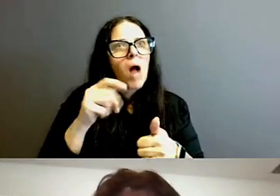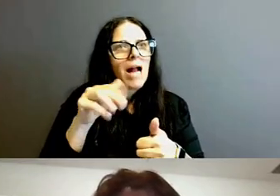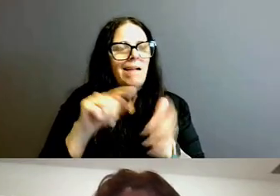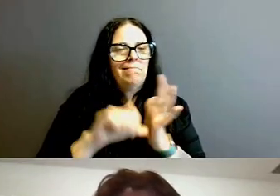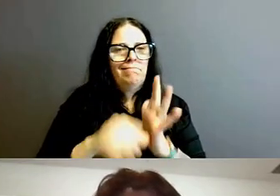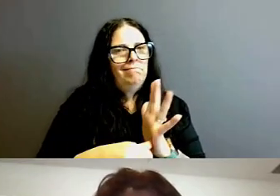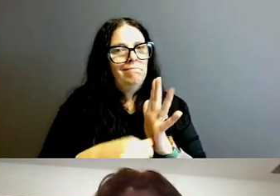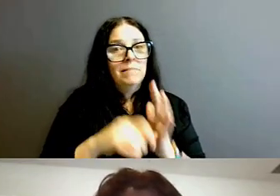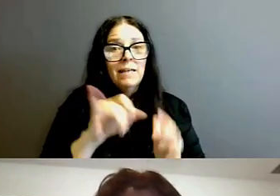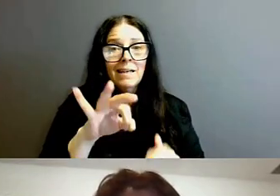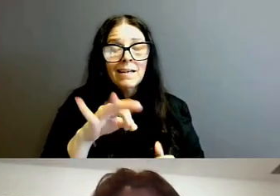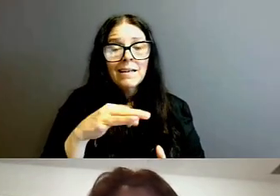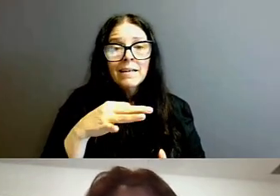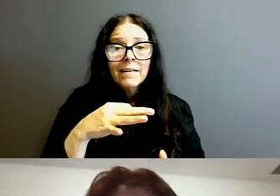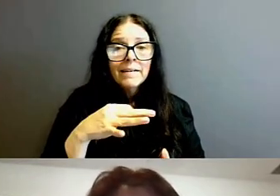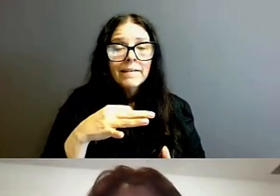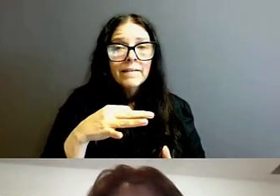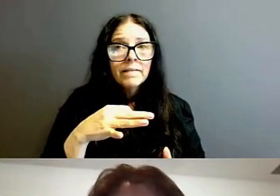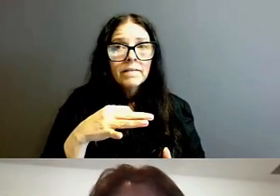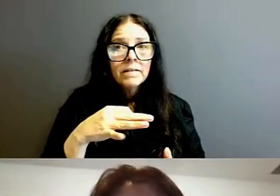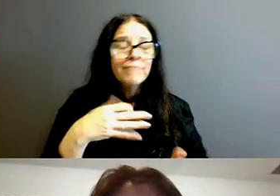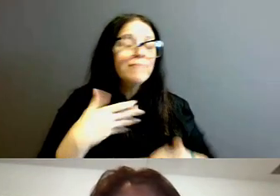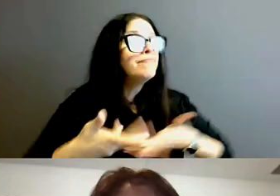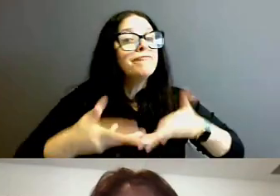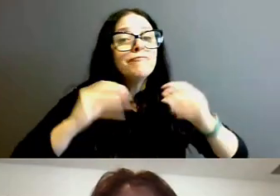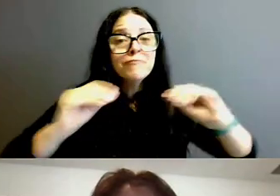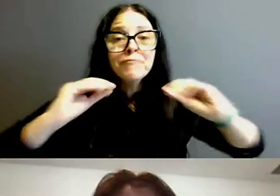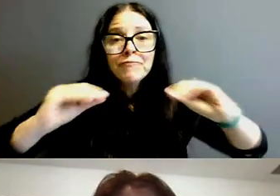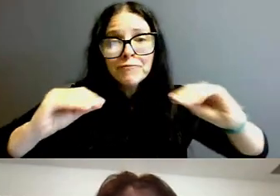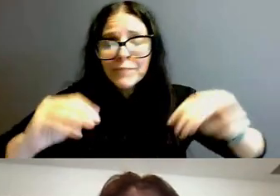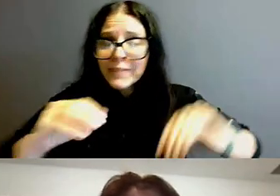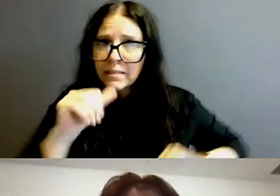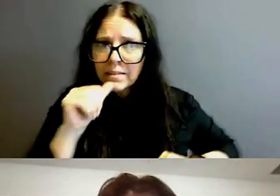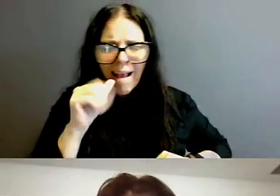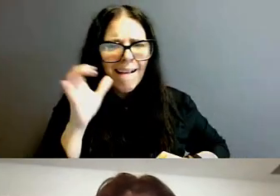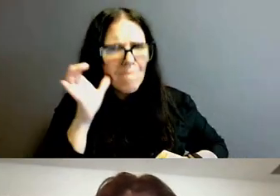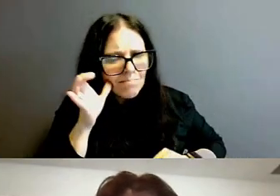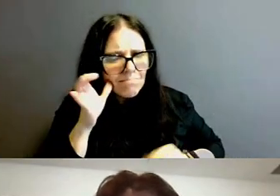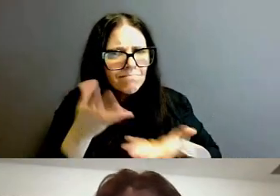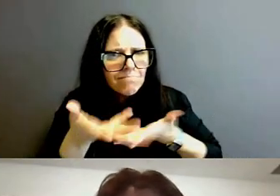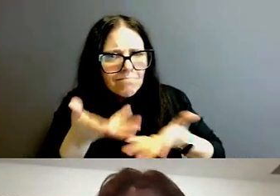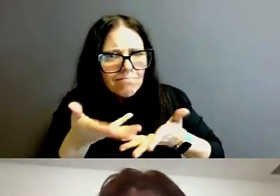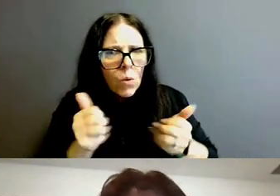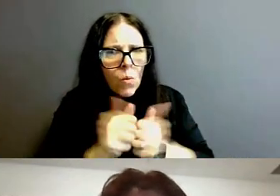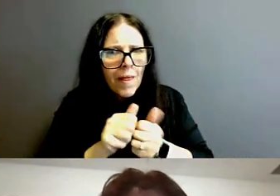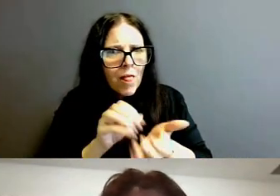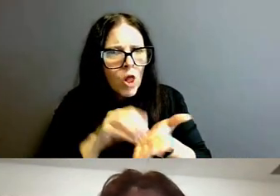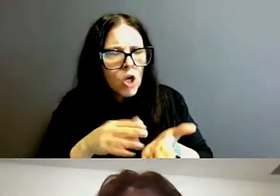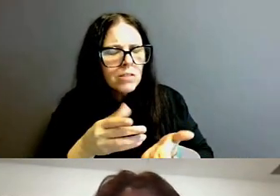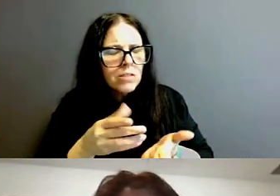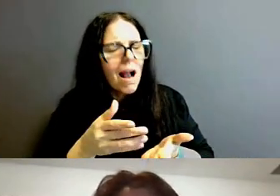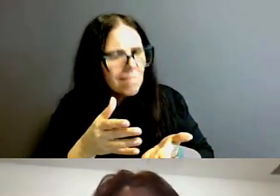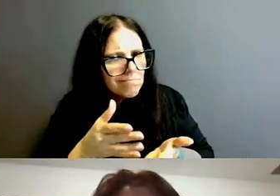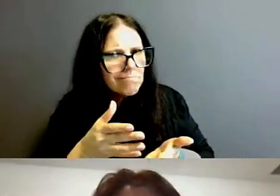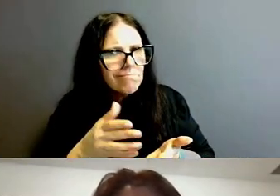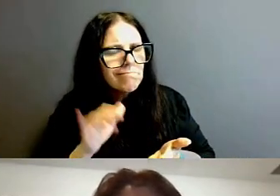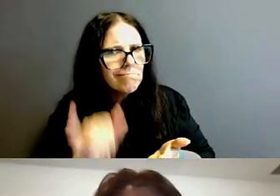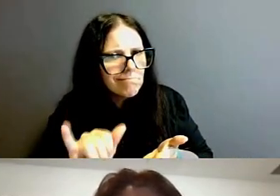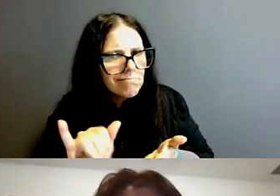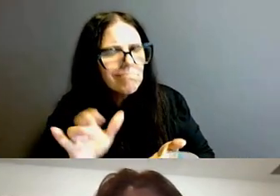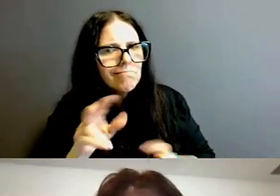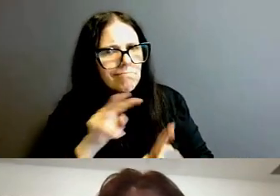listen to learners and sort of respond to that. And the other one